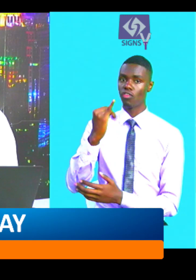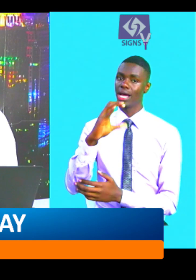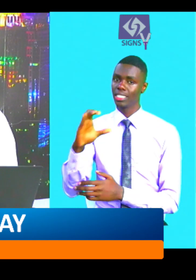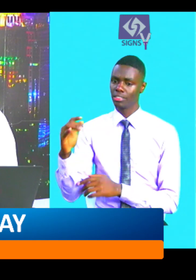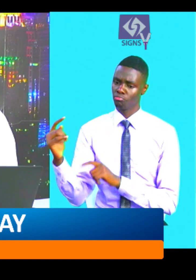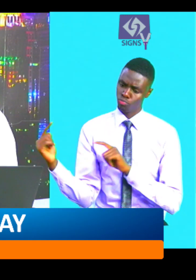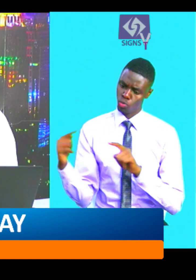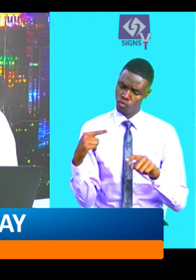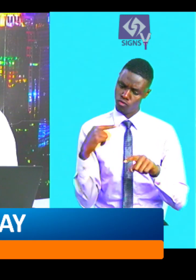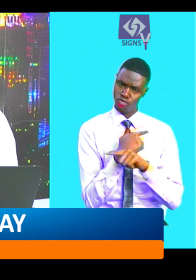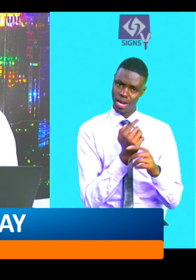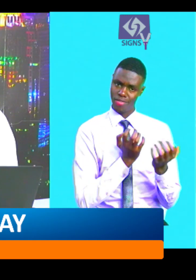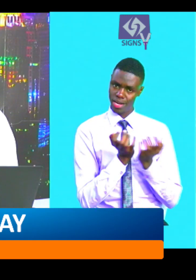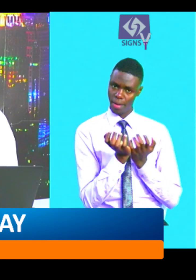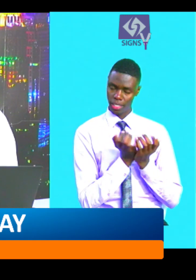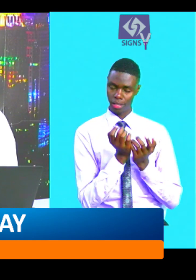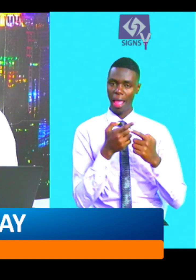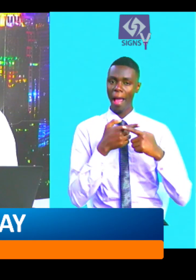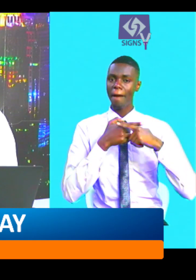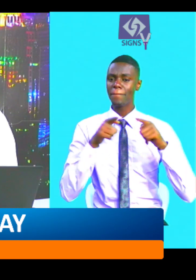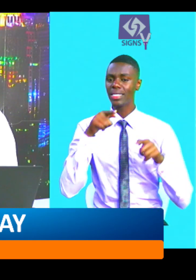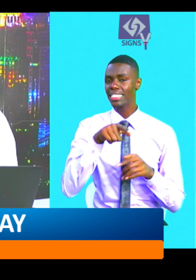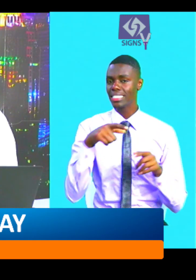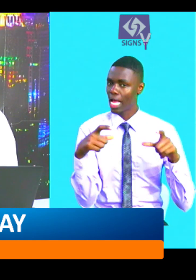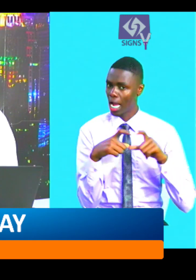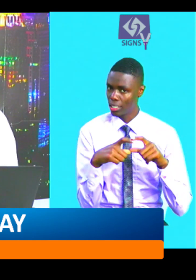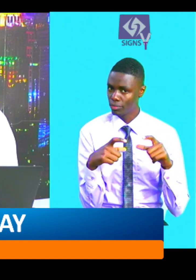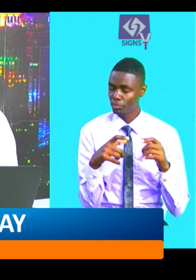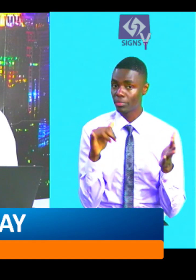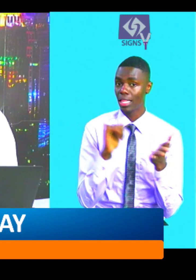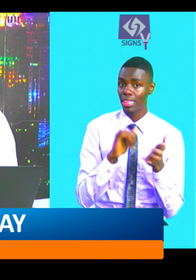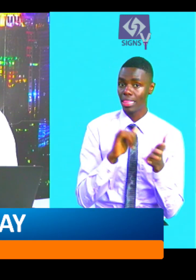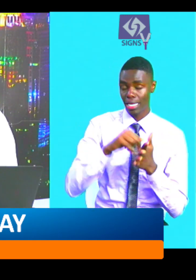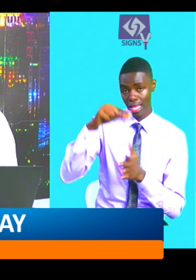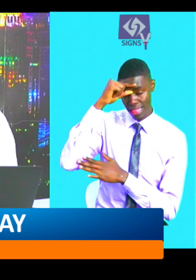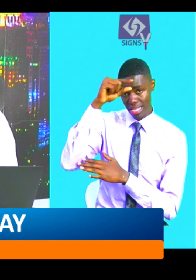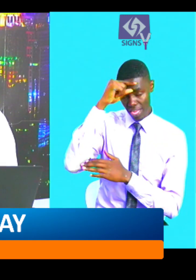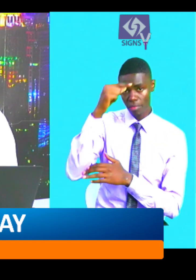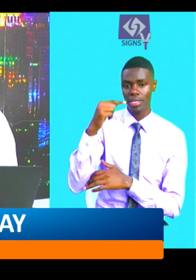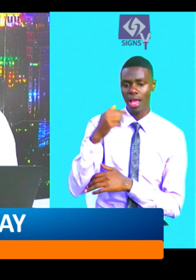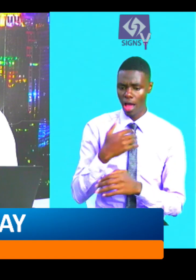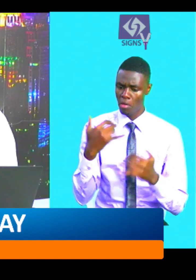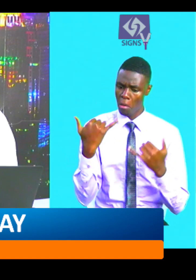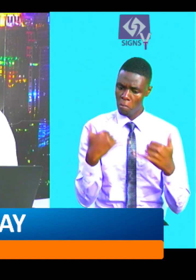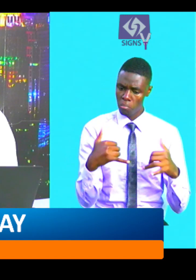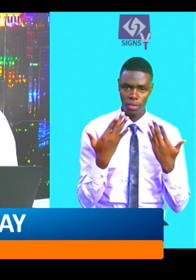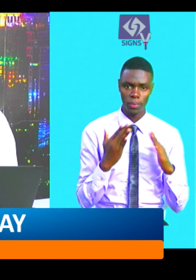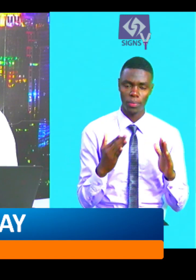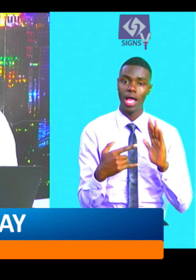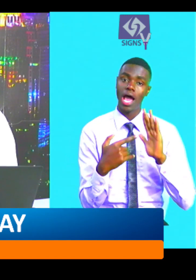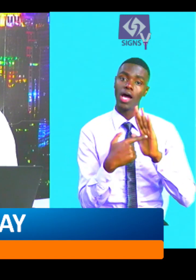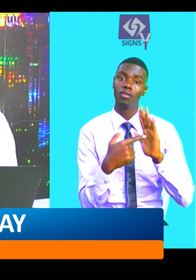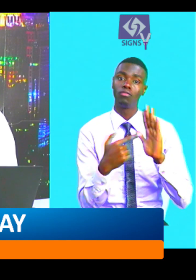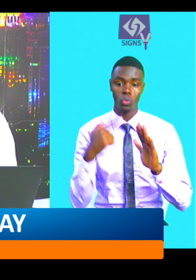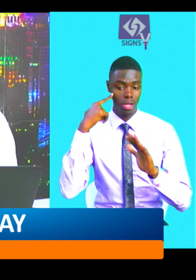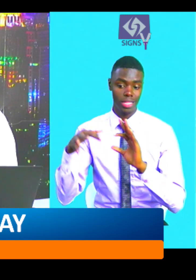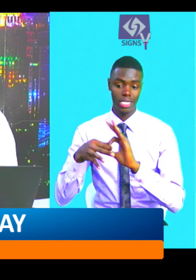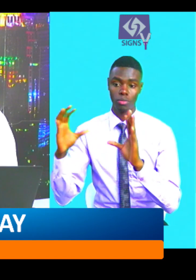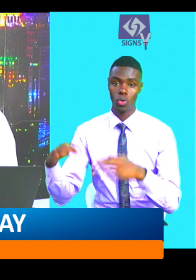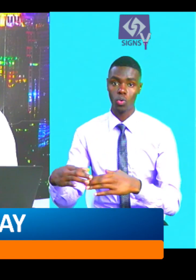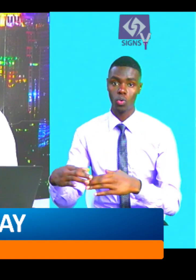who we are going to be filing the case to, and who is supposed to come here and investigate, is already in the country. Would